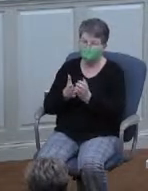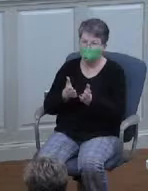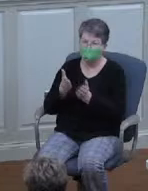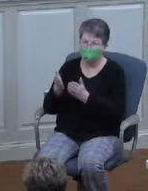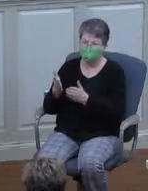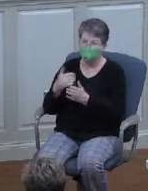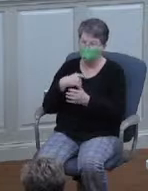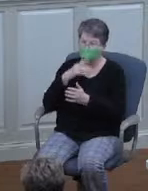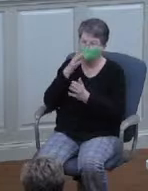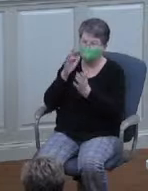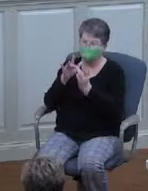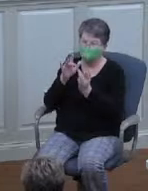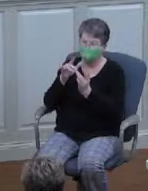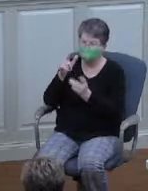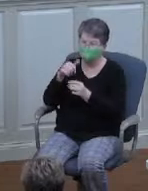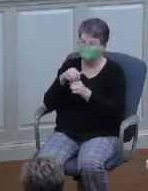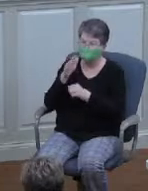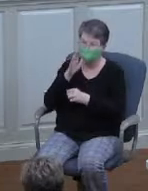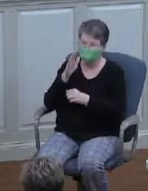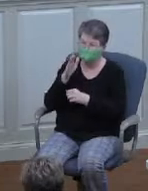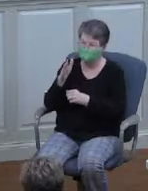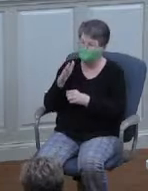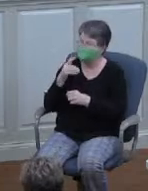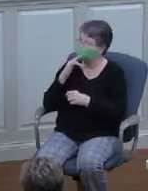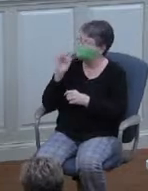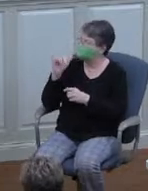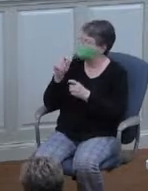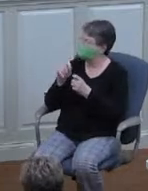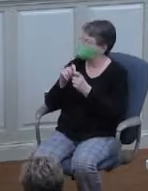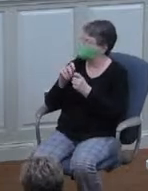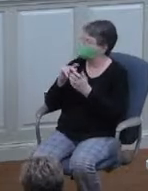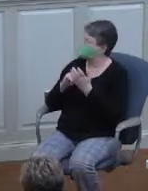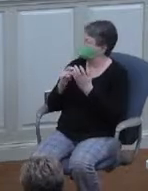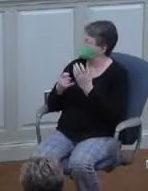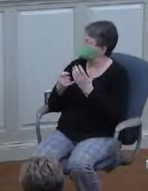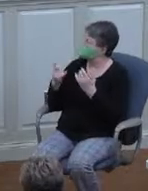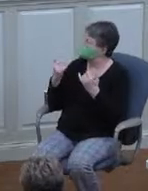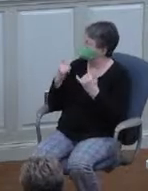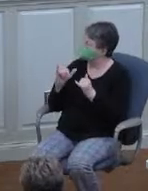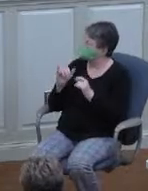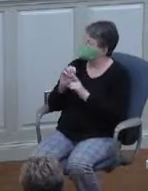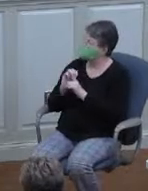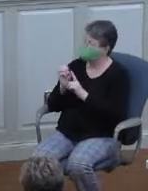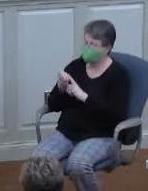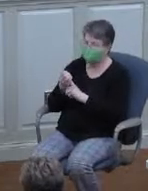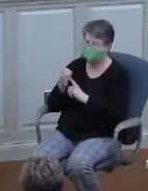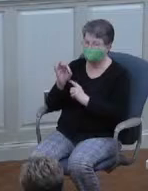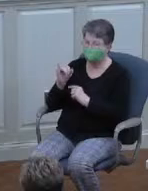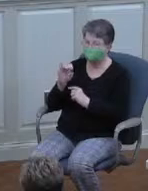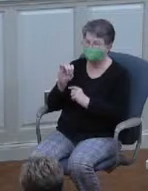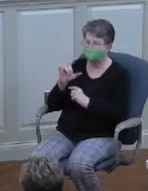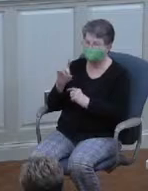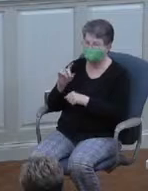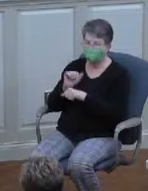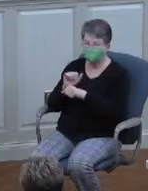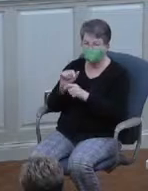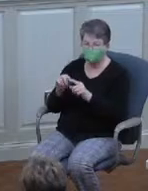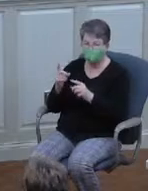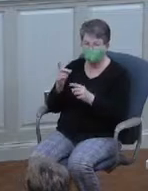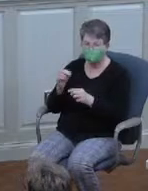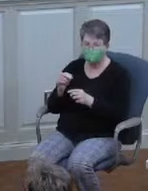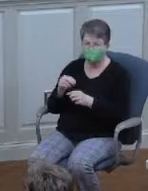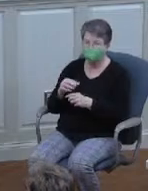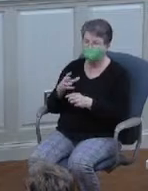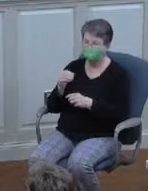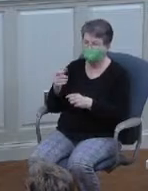them in the near future for this particular project. Still have some environmental field work to do and your typical